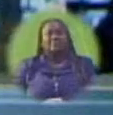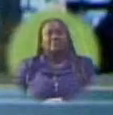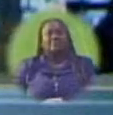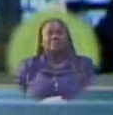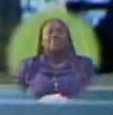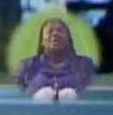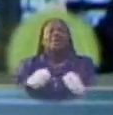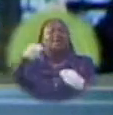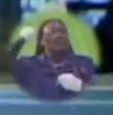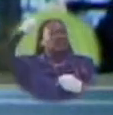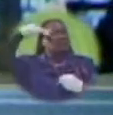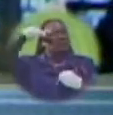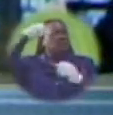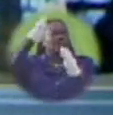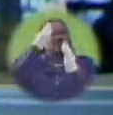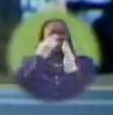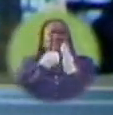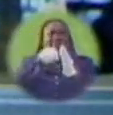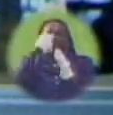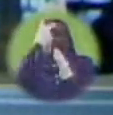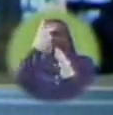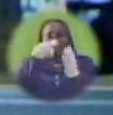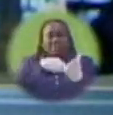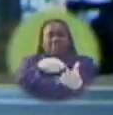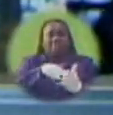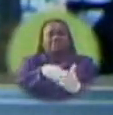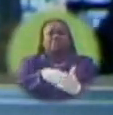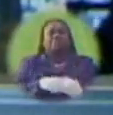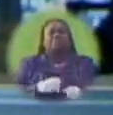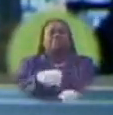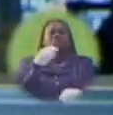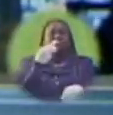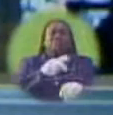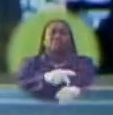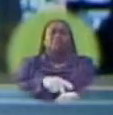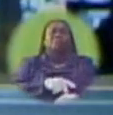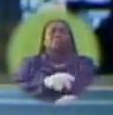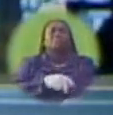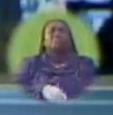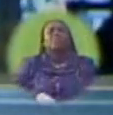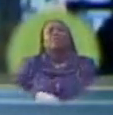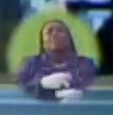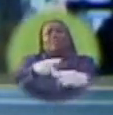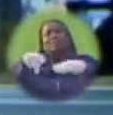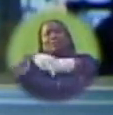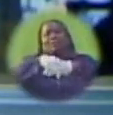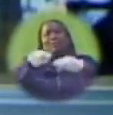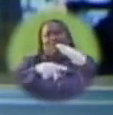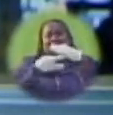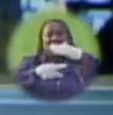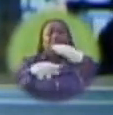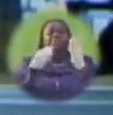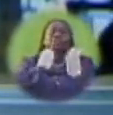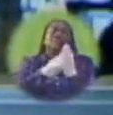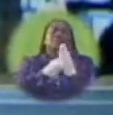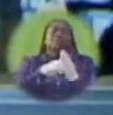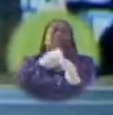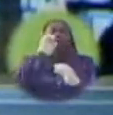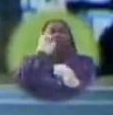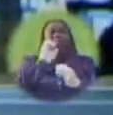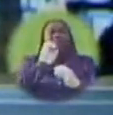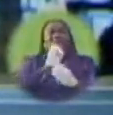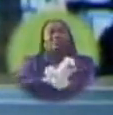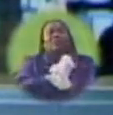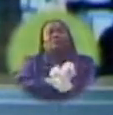As government seeks to further modernize operations at the port, the lower house of parliament debated the Customs Control and